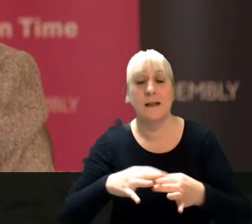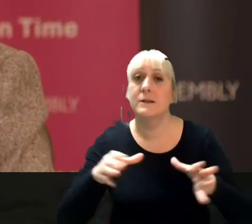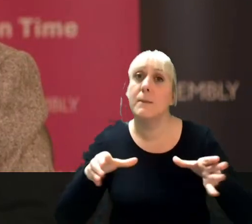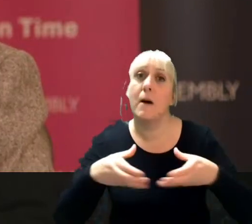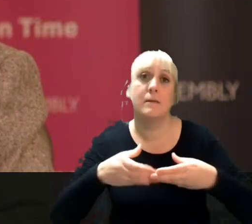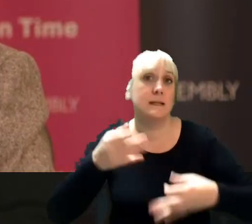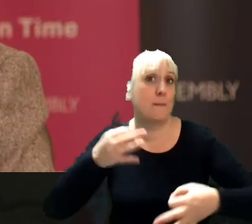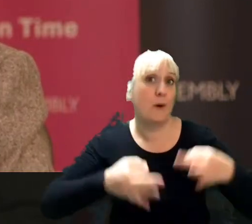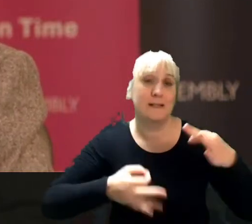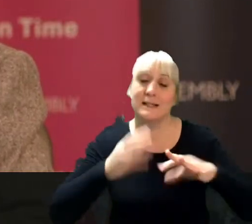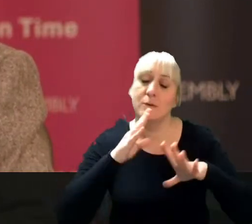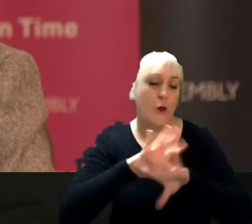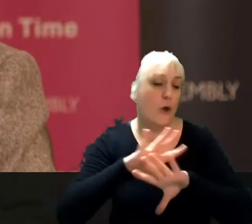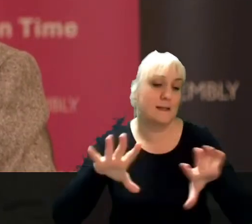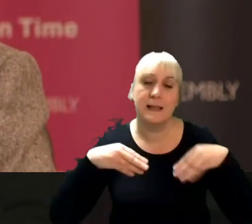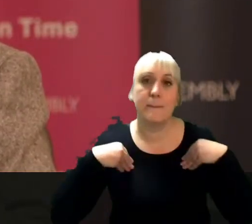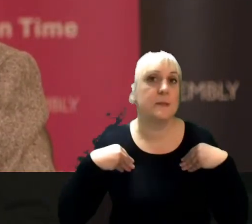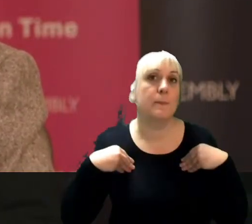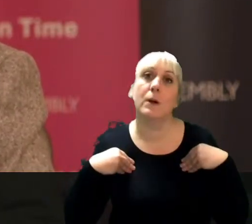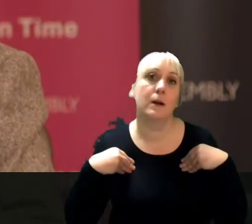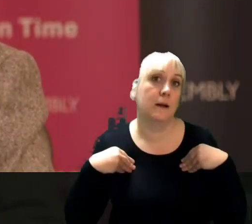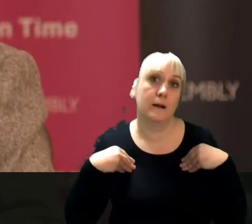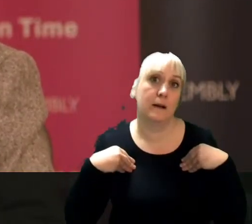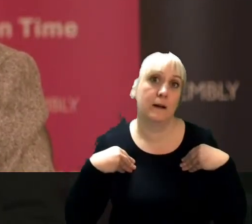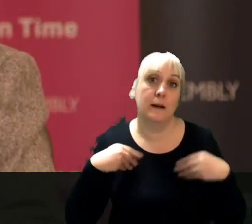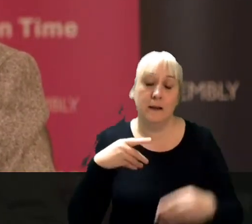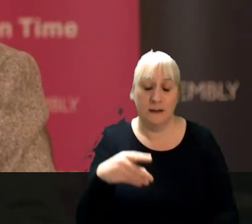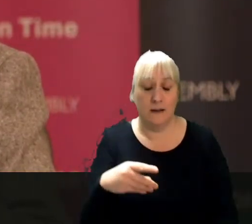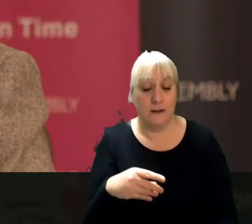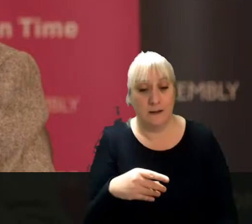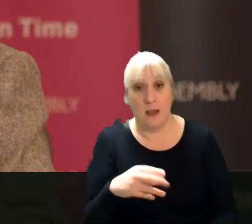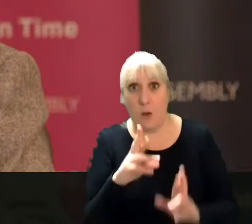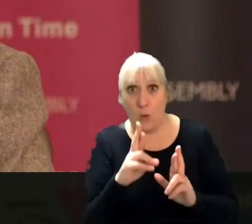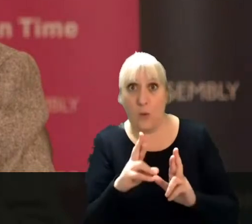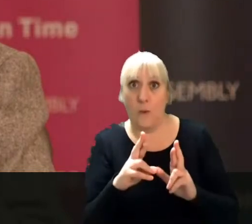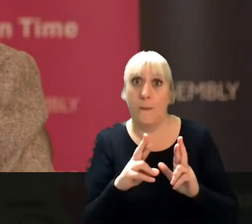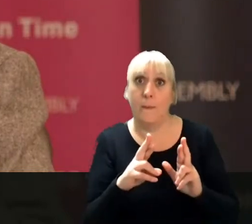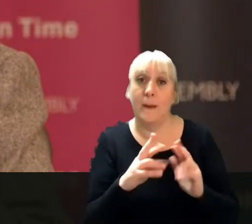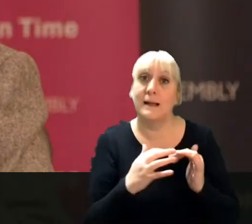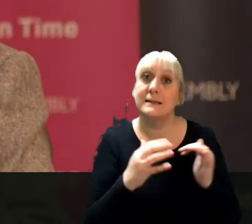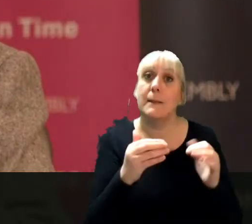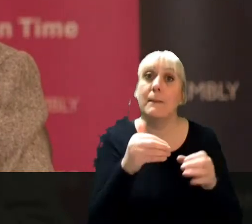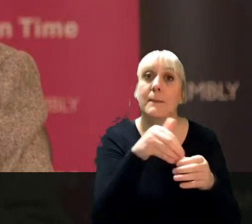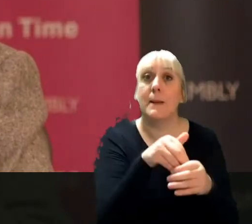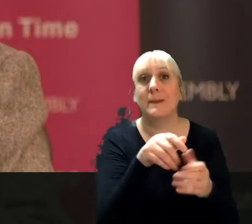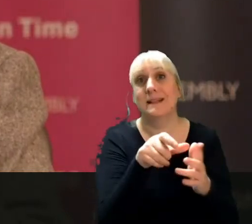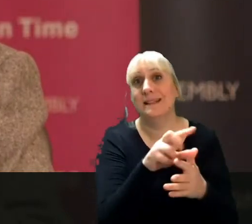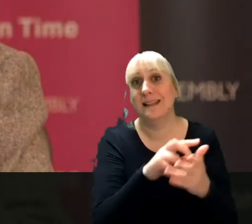I hope Assembly Member Devenish is truly